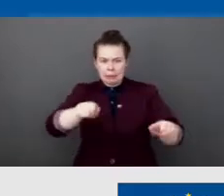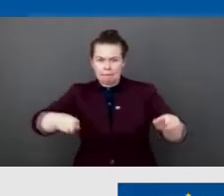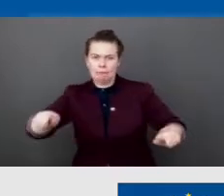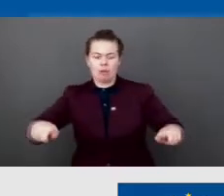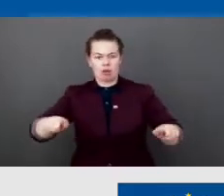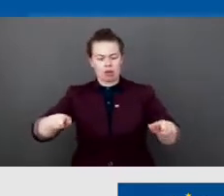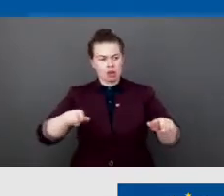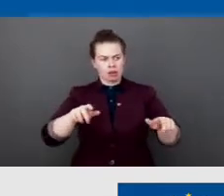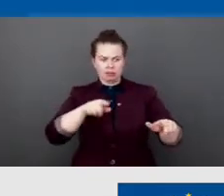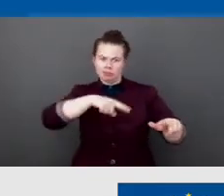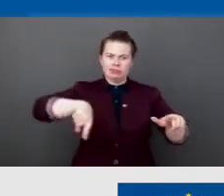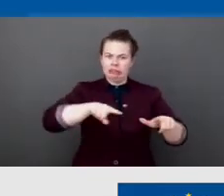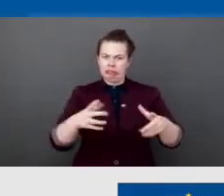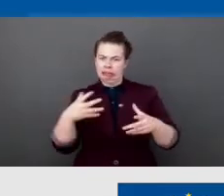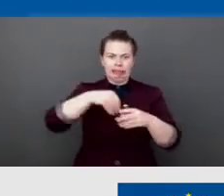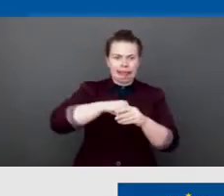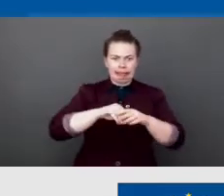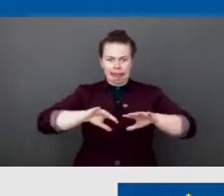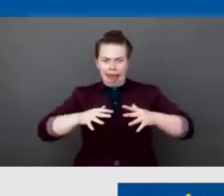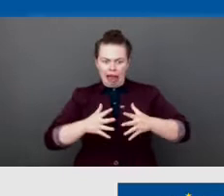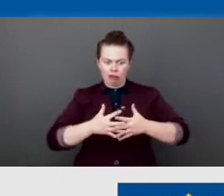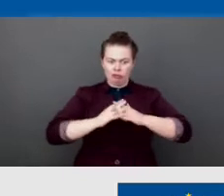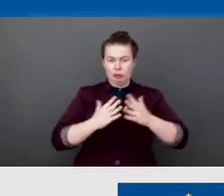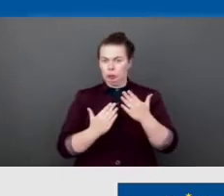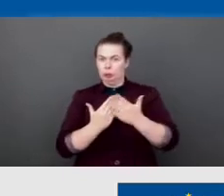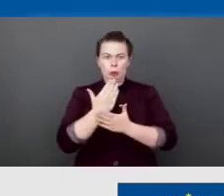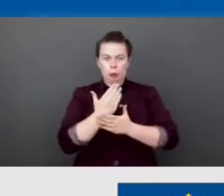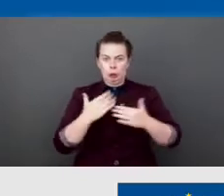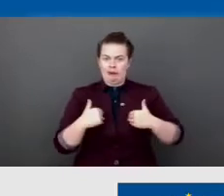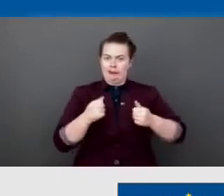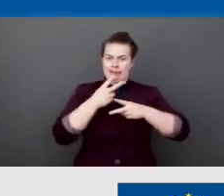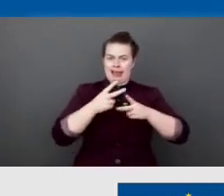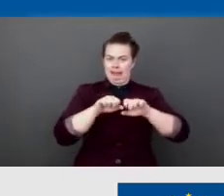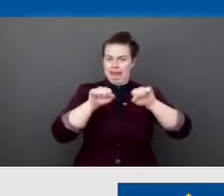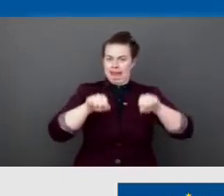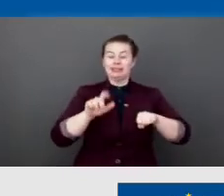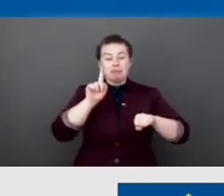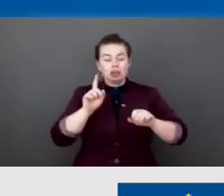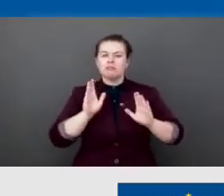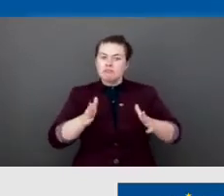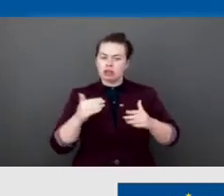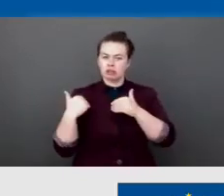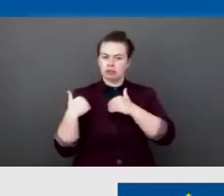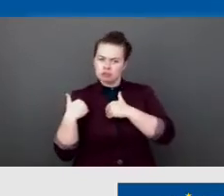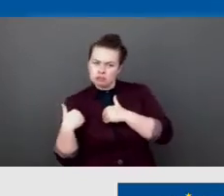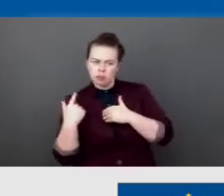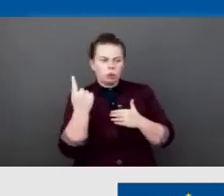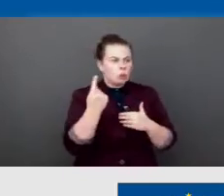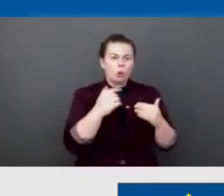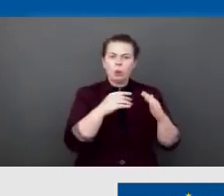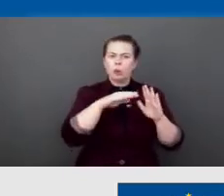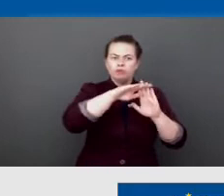in what is required to deliver a fully integrated care system, but there must be accountability in terms of